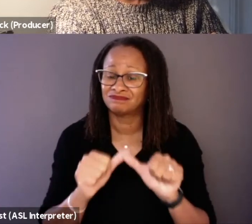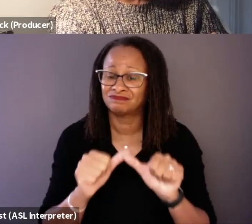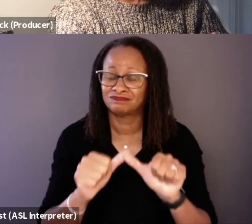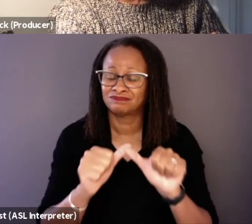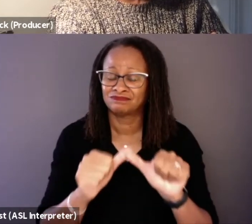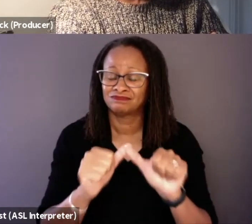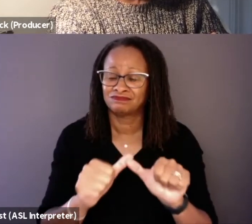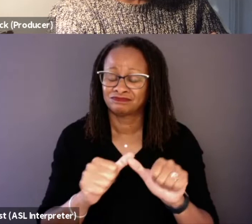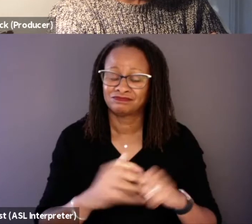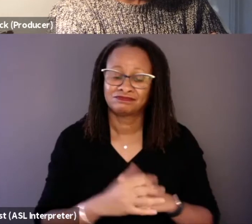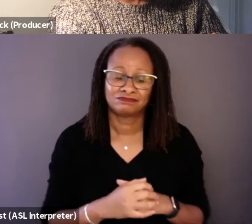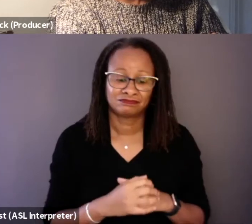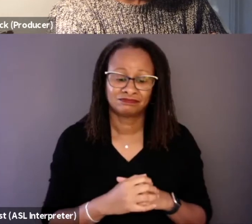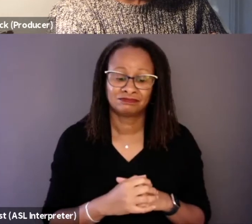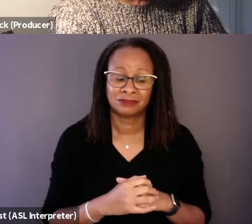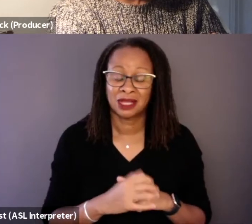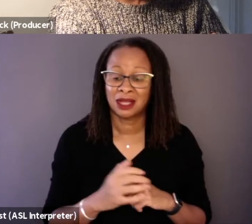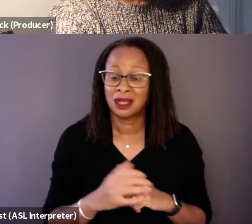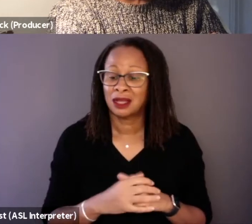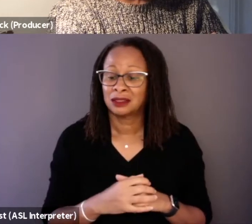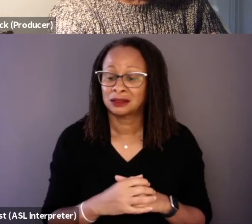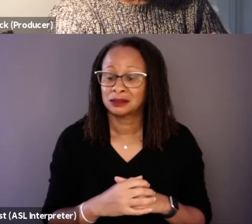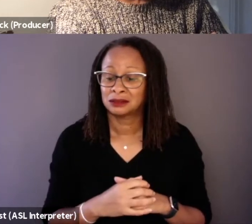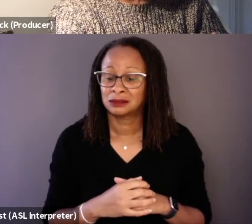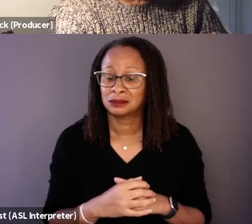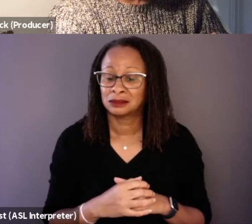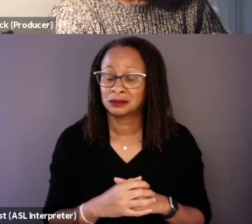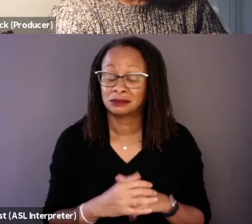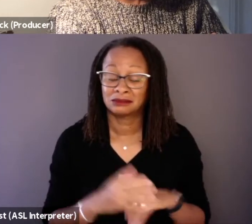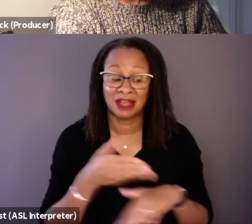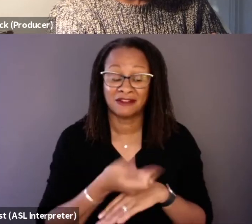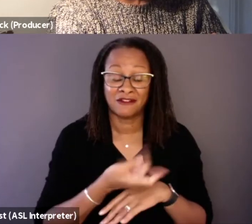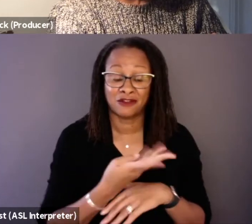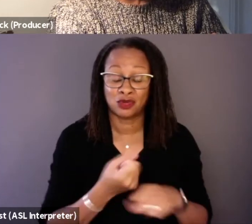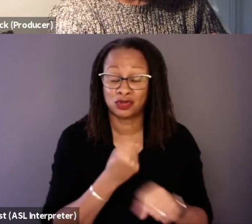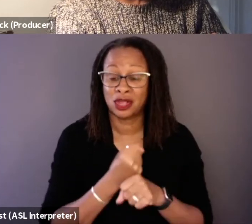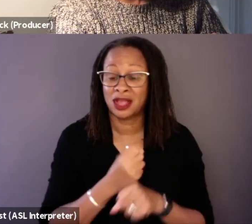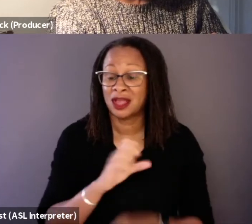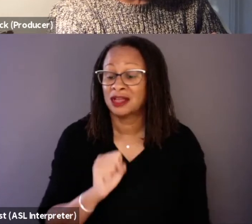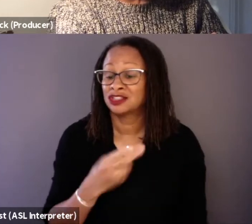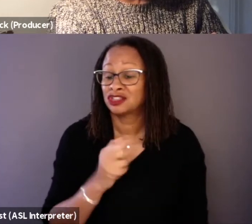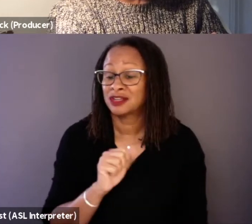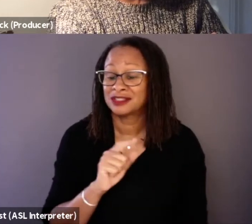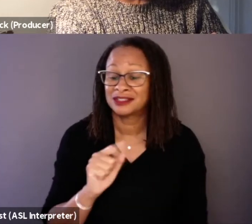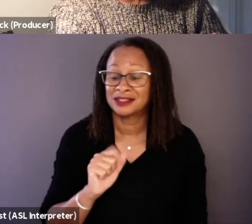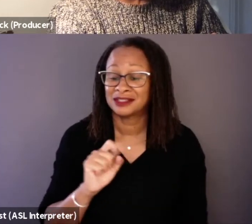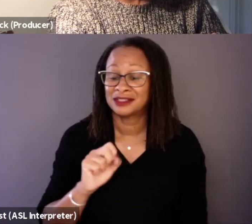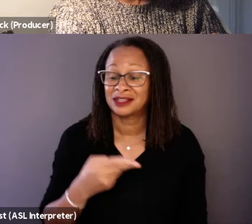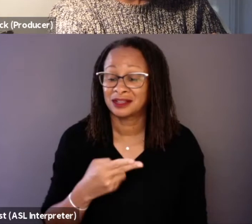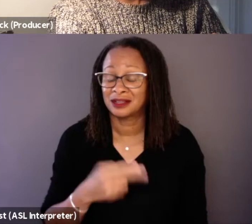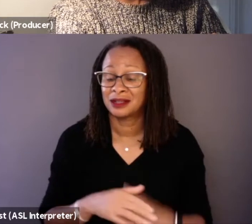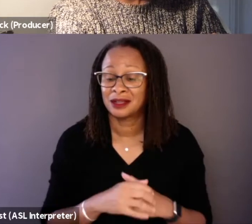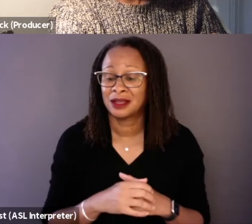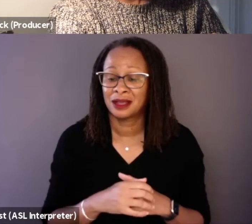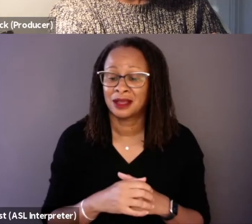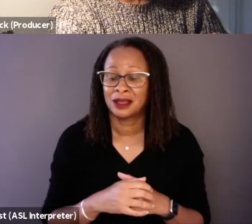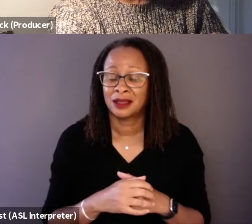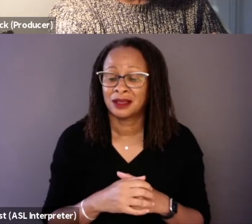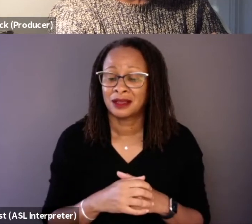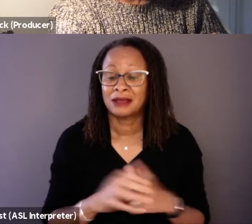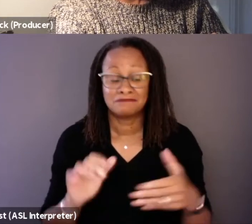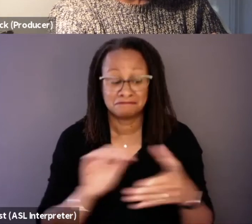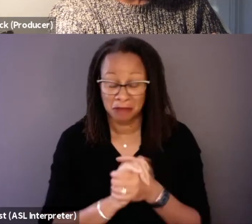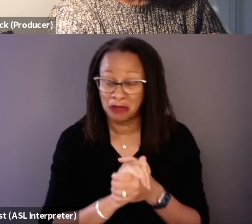A few years, Shaista. After a few years, Shaista said he got married,